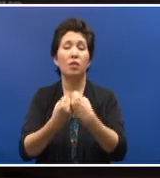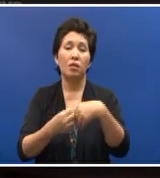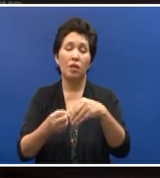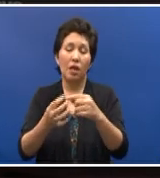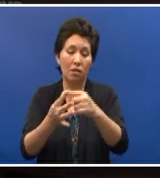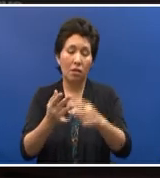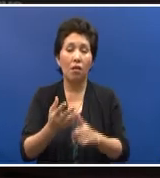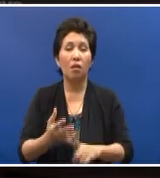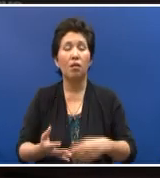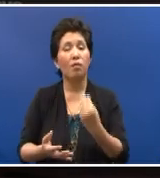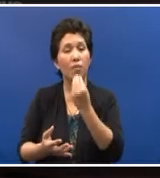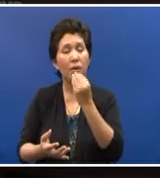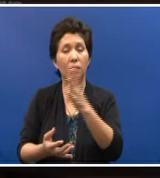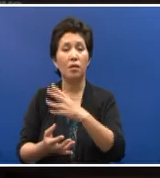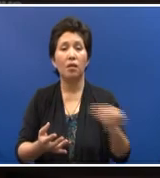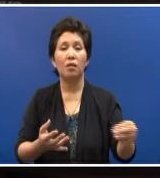and other necessities.